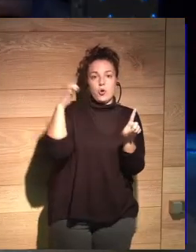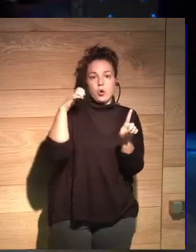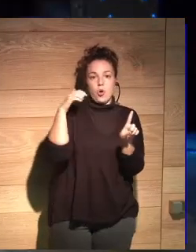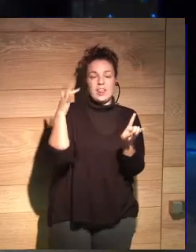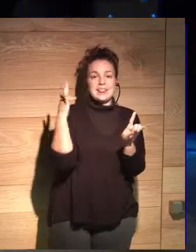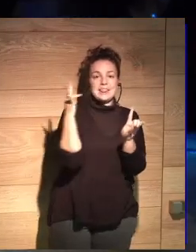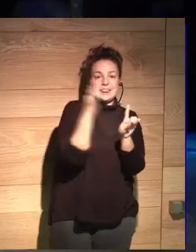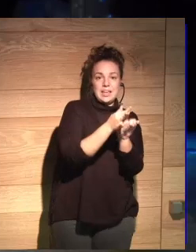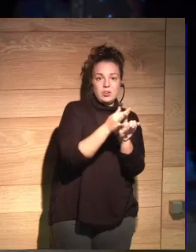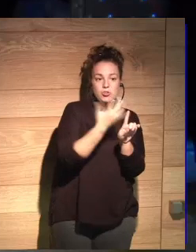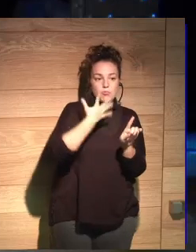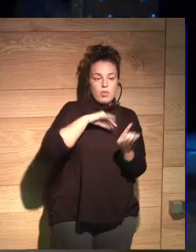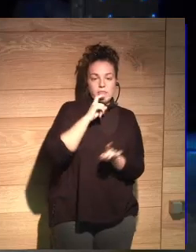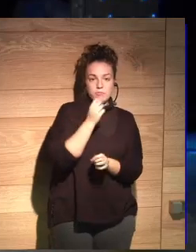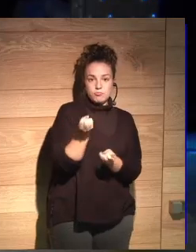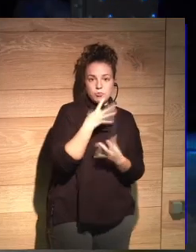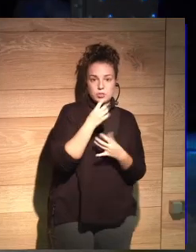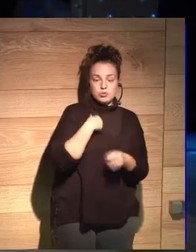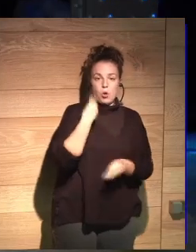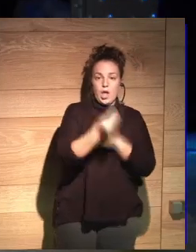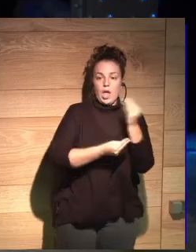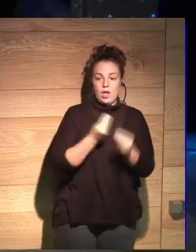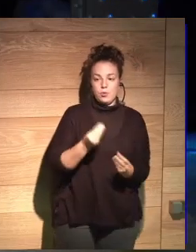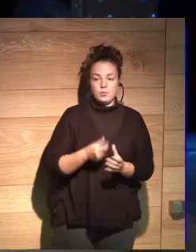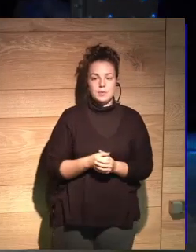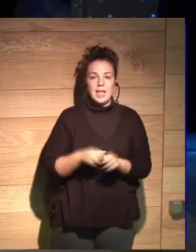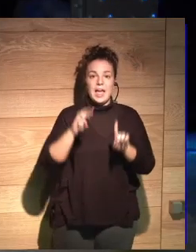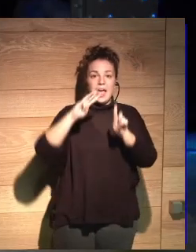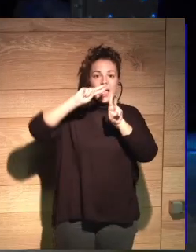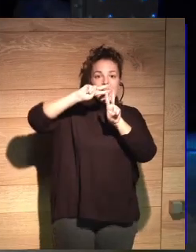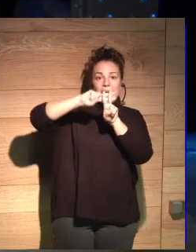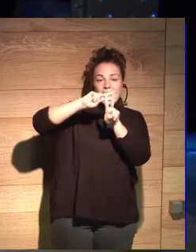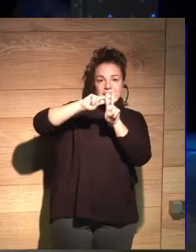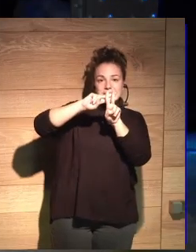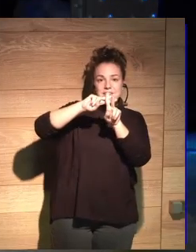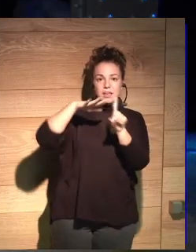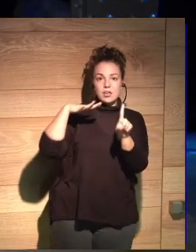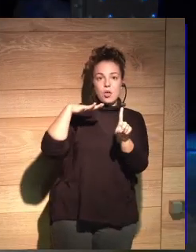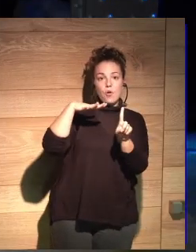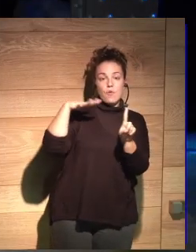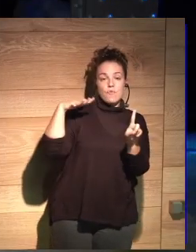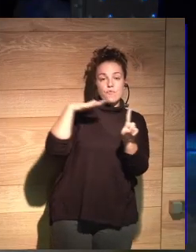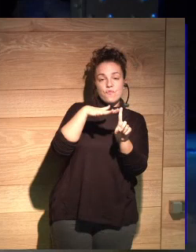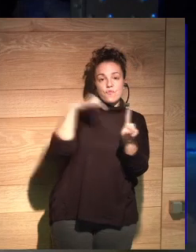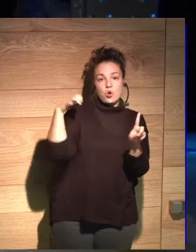hashtag Foro Telos, we can read them here for our experts today.